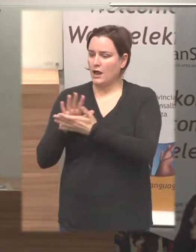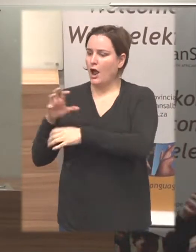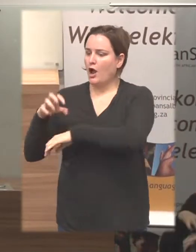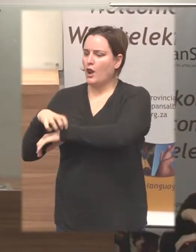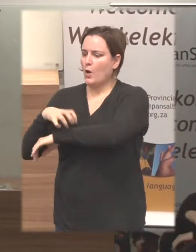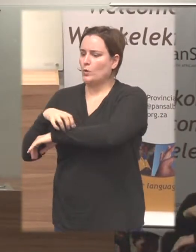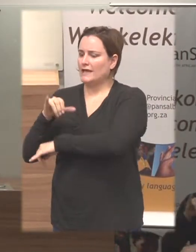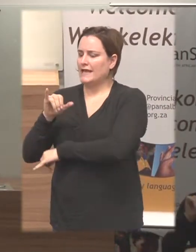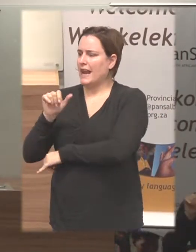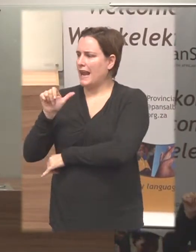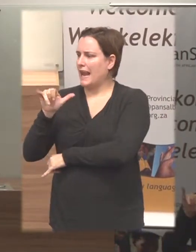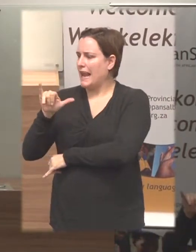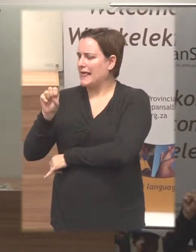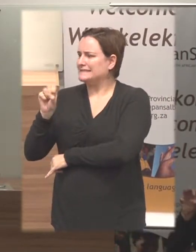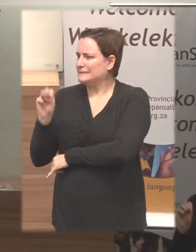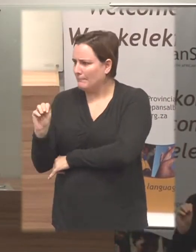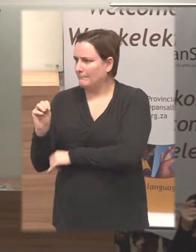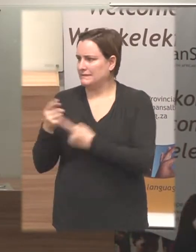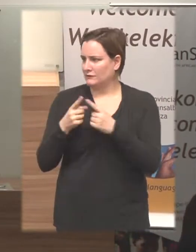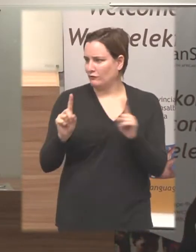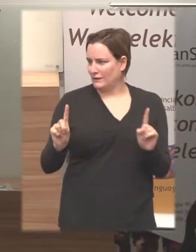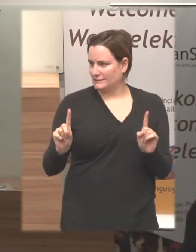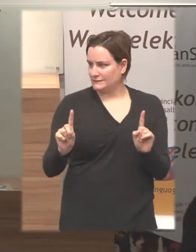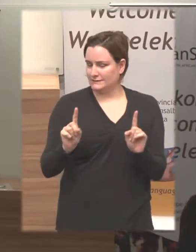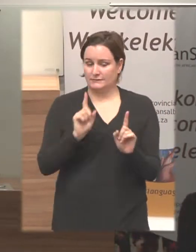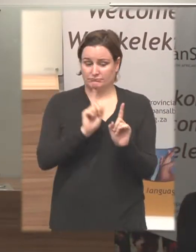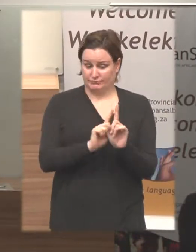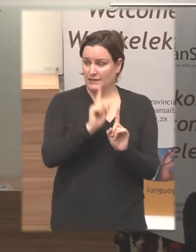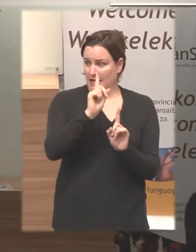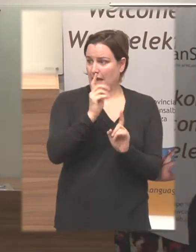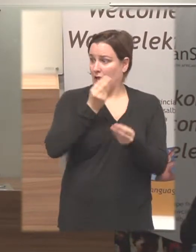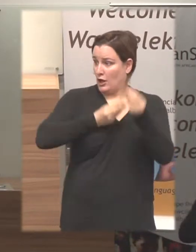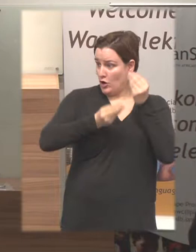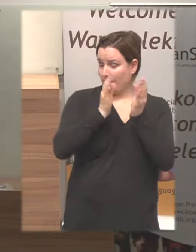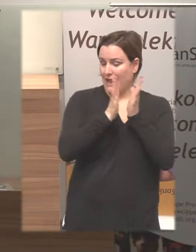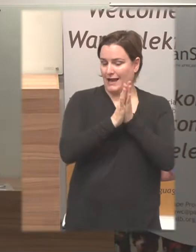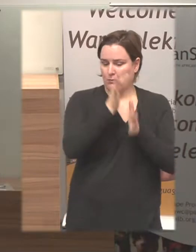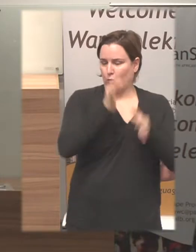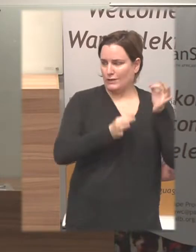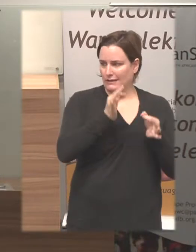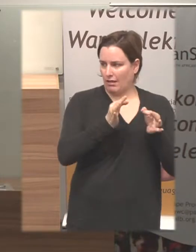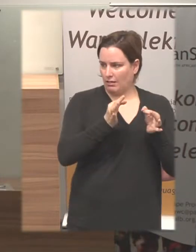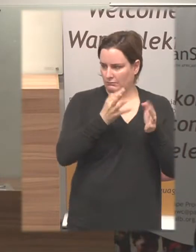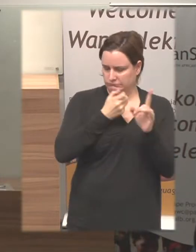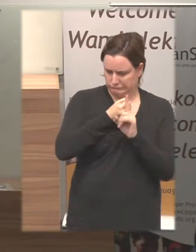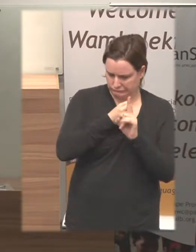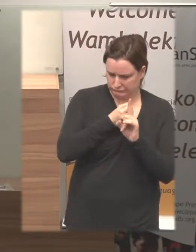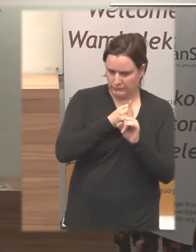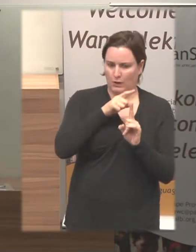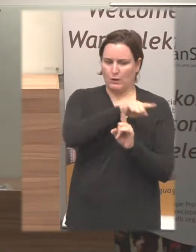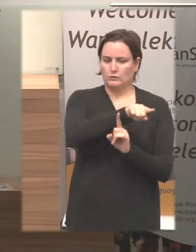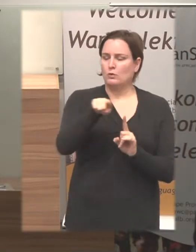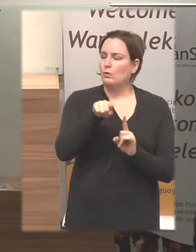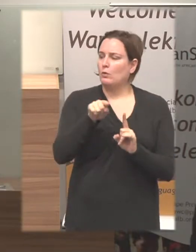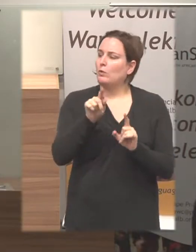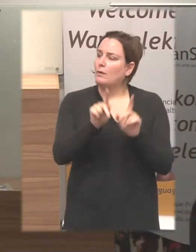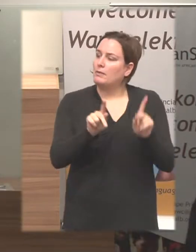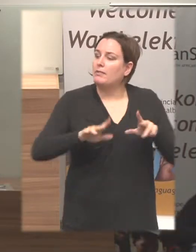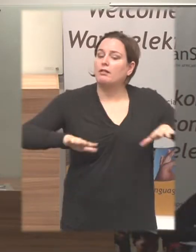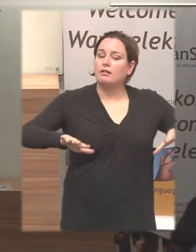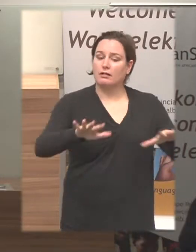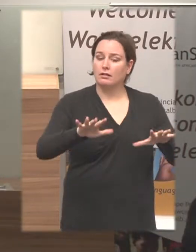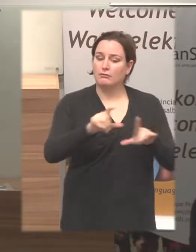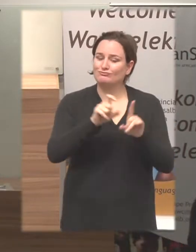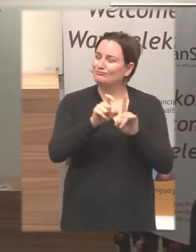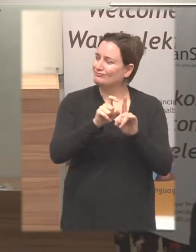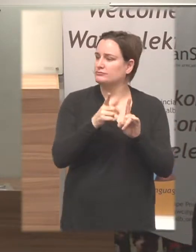As he says, colonialism denotes a political and economic relation in which the sovereignty of a nation or a people rests